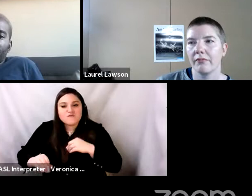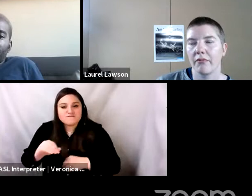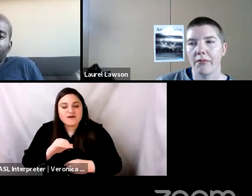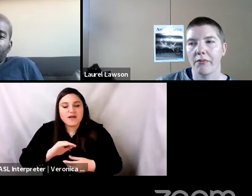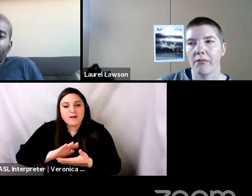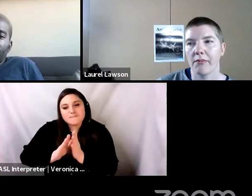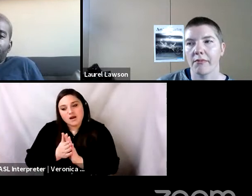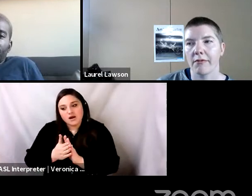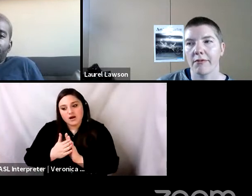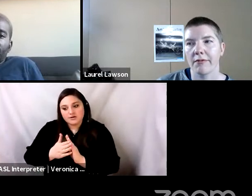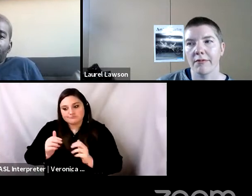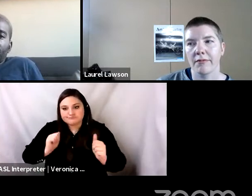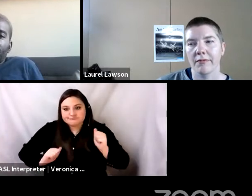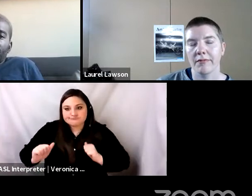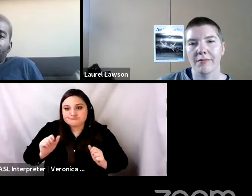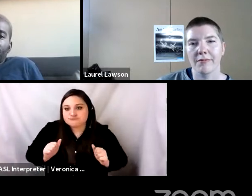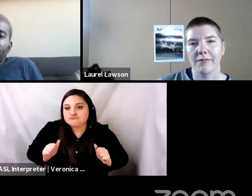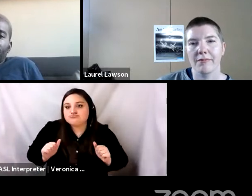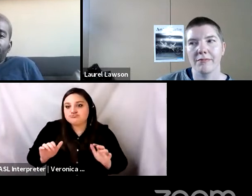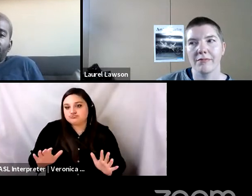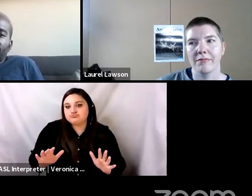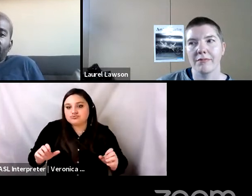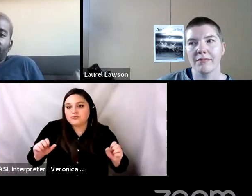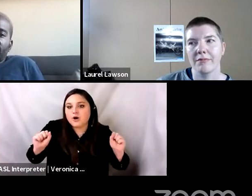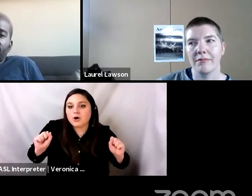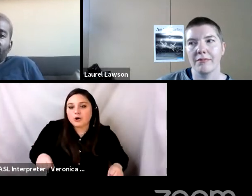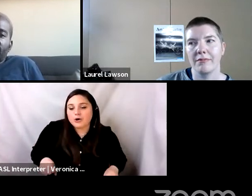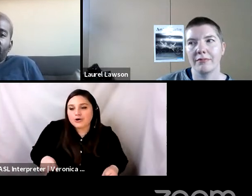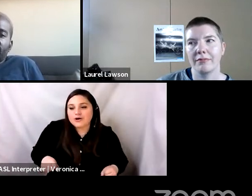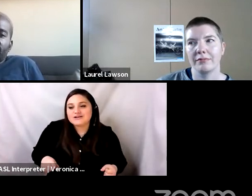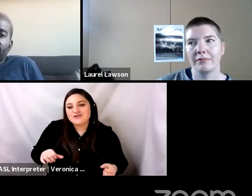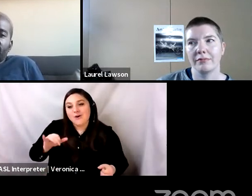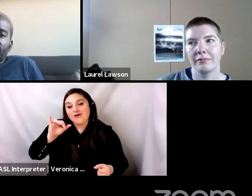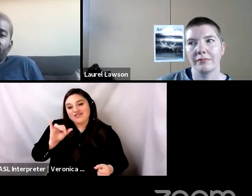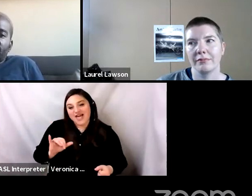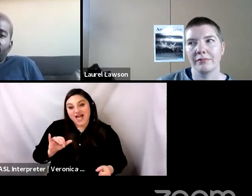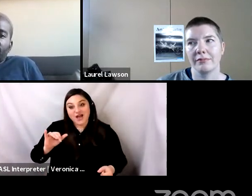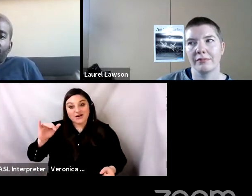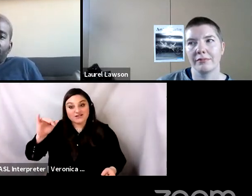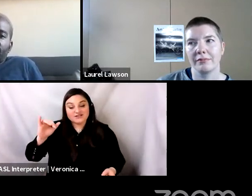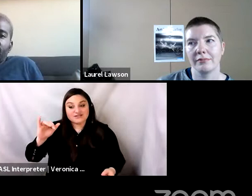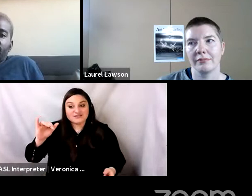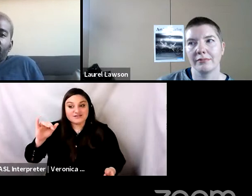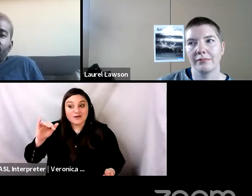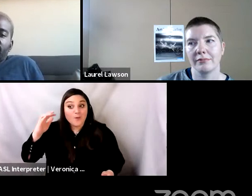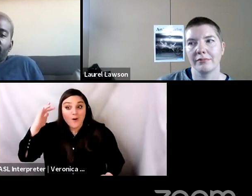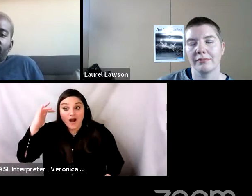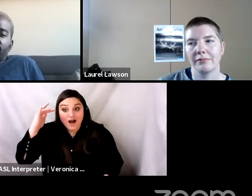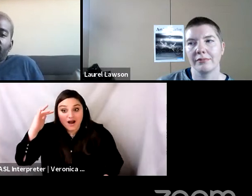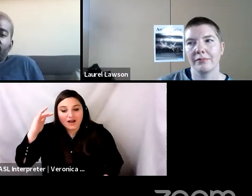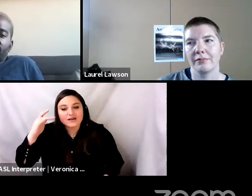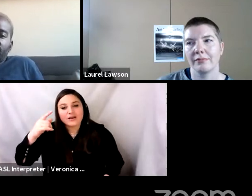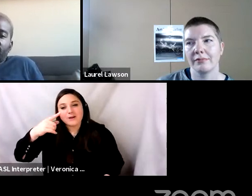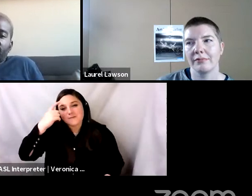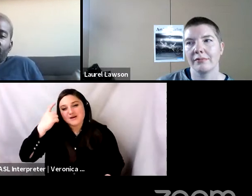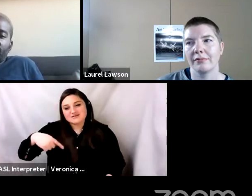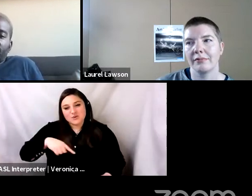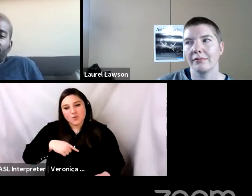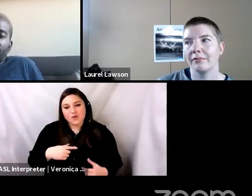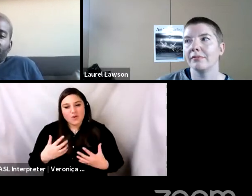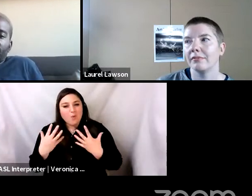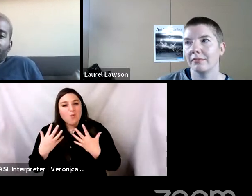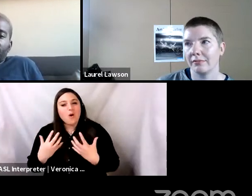like we were really wanting artists and dancers to bring in